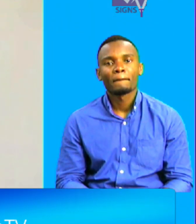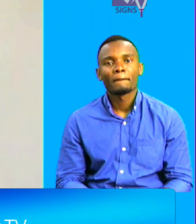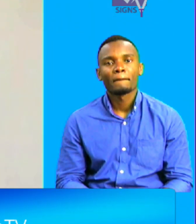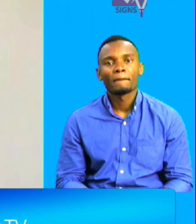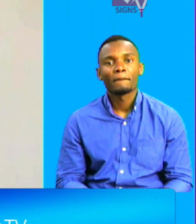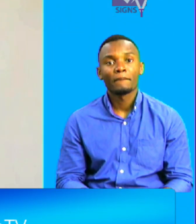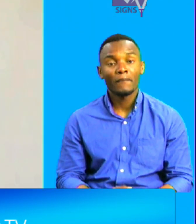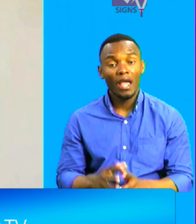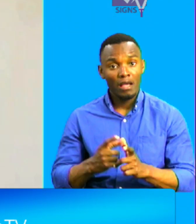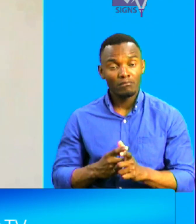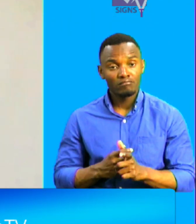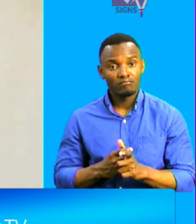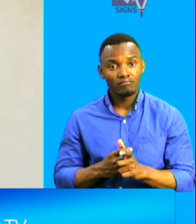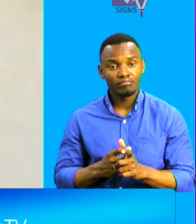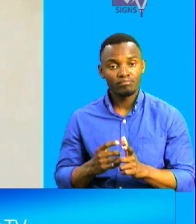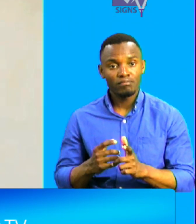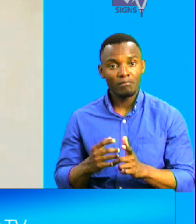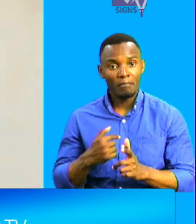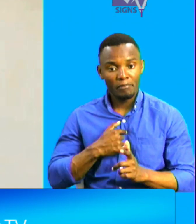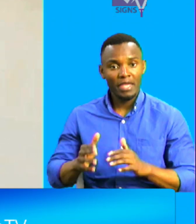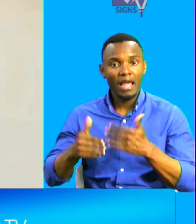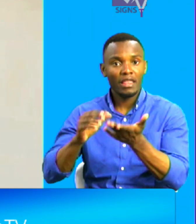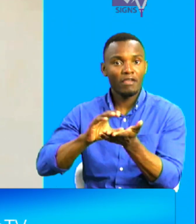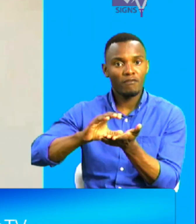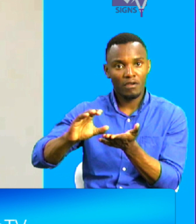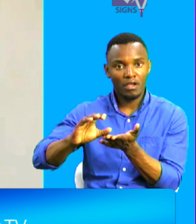I'll give cash bail of Kenya shillings 200,000.